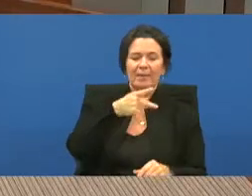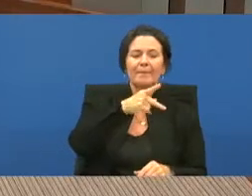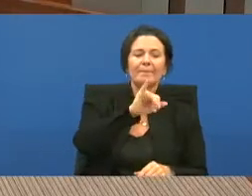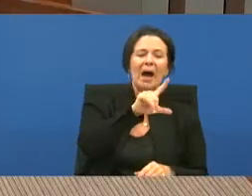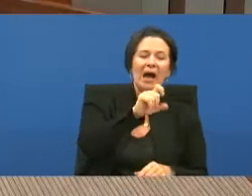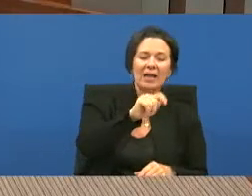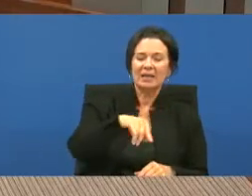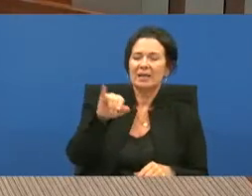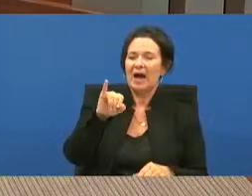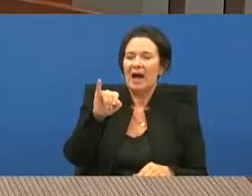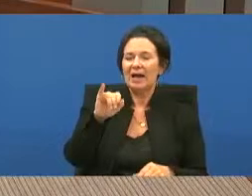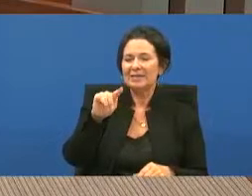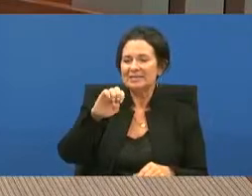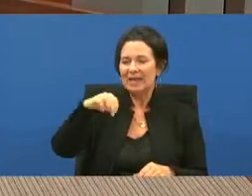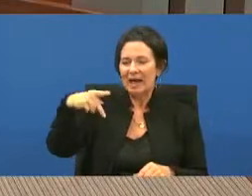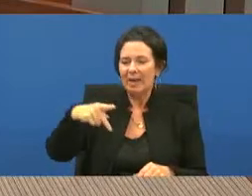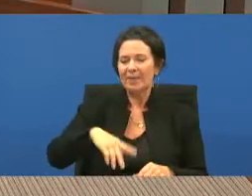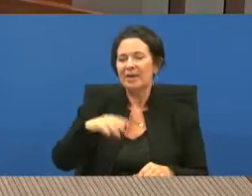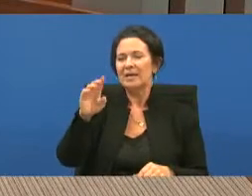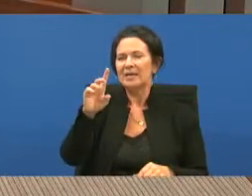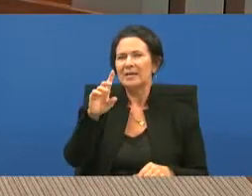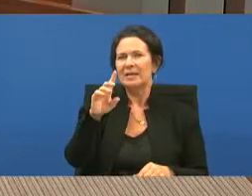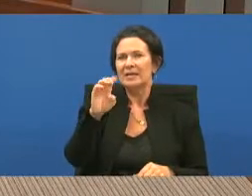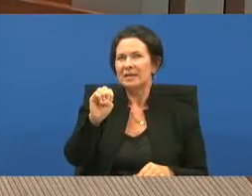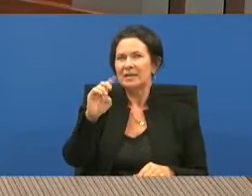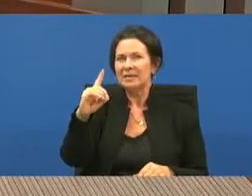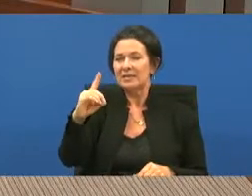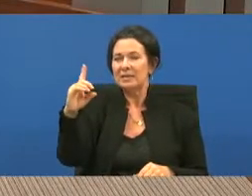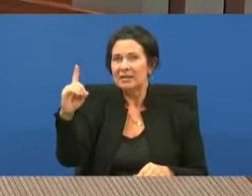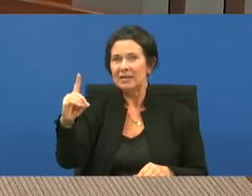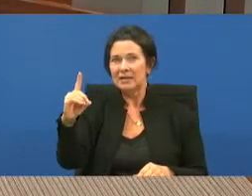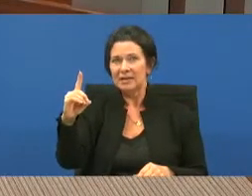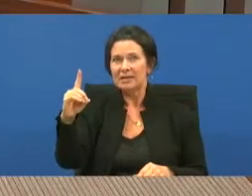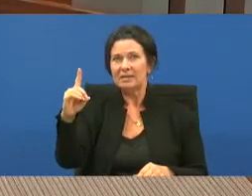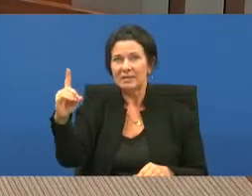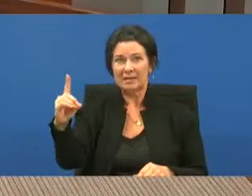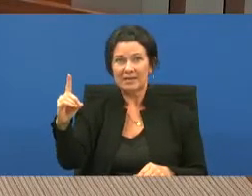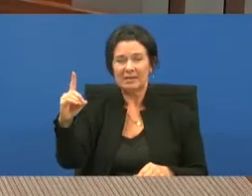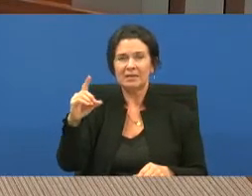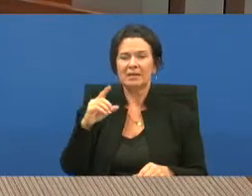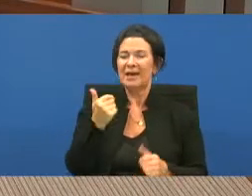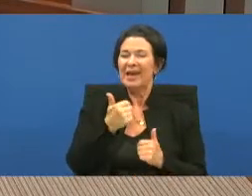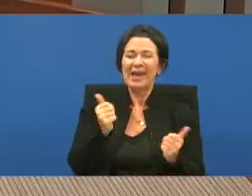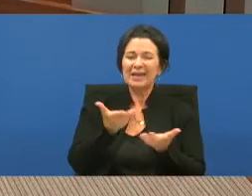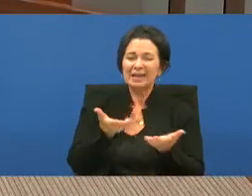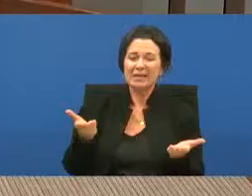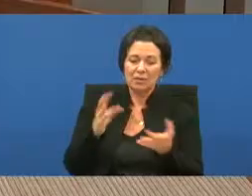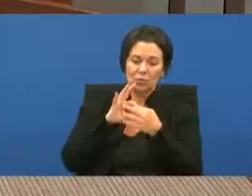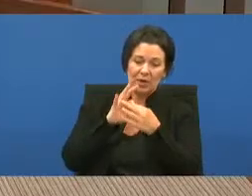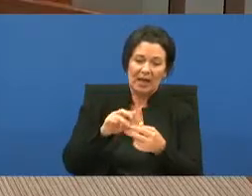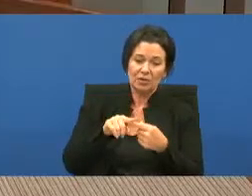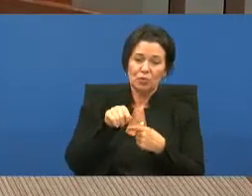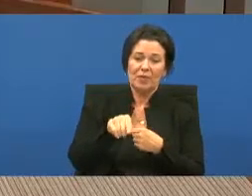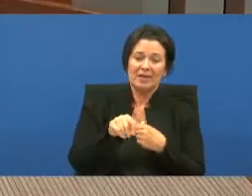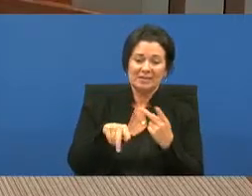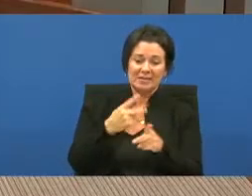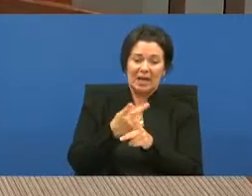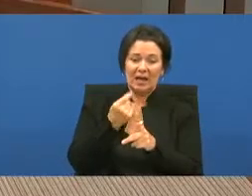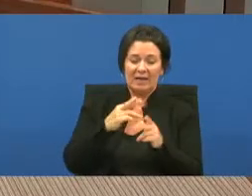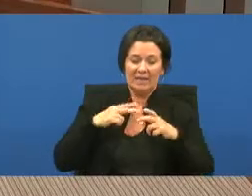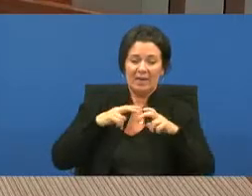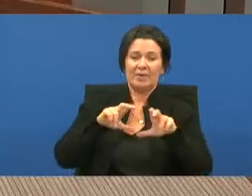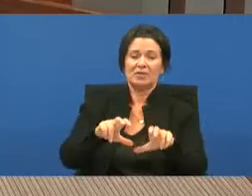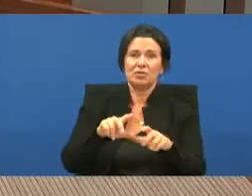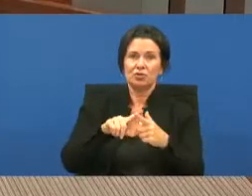an EDD or anything dealing with economic development in this manner, it is an investment to power that